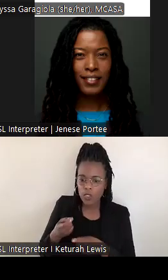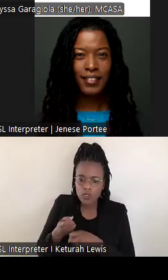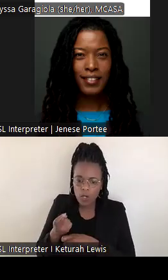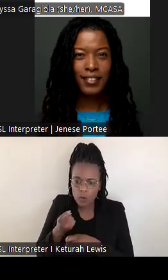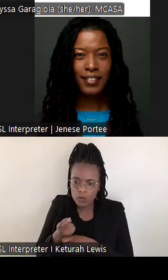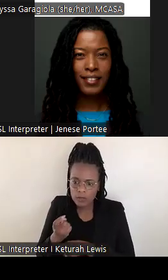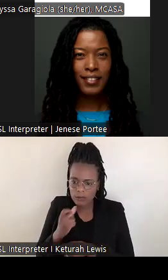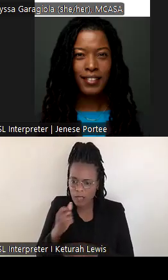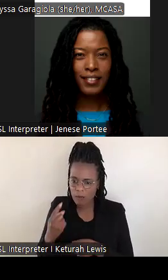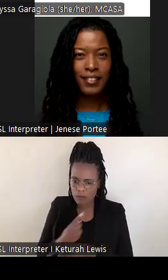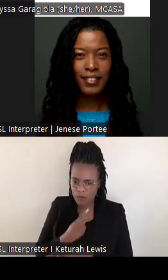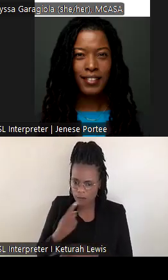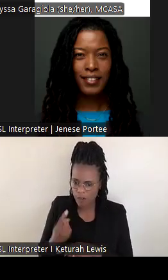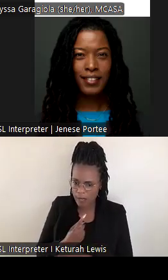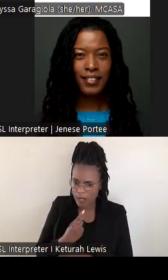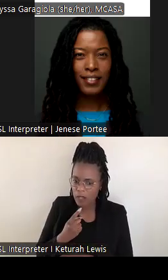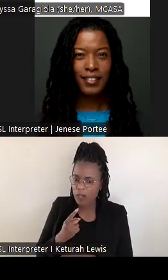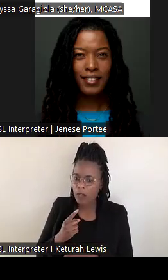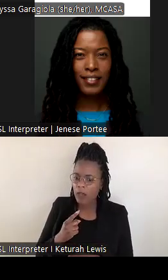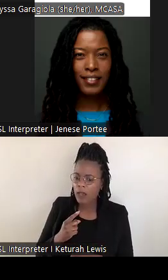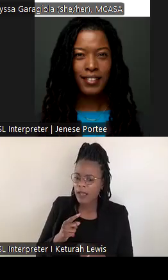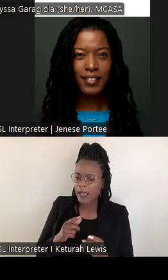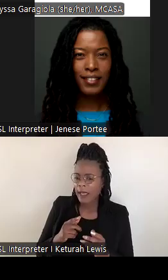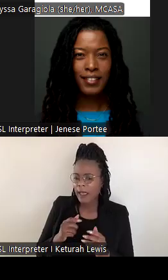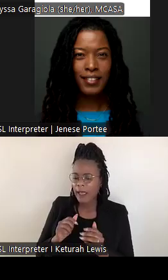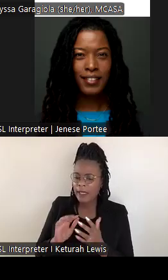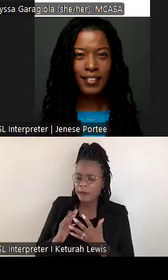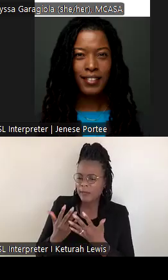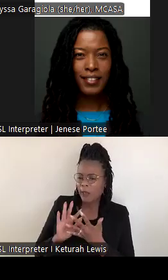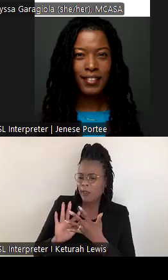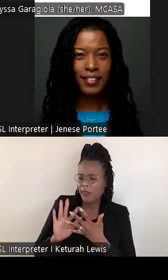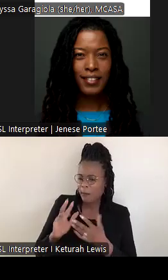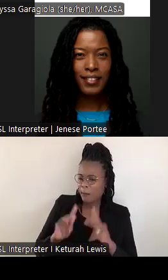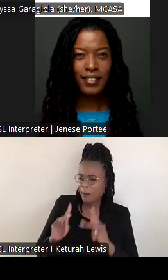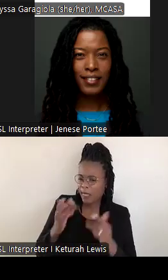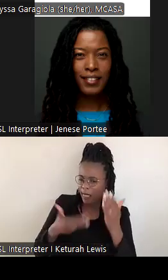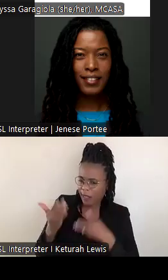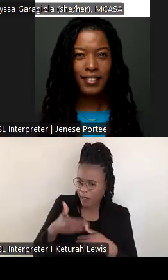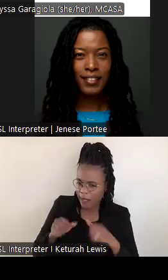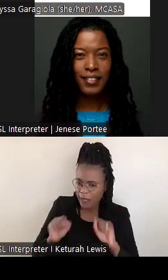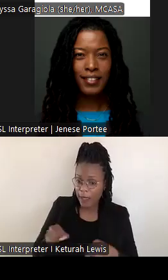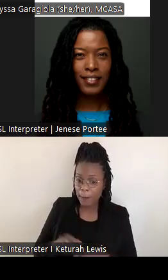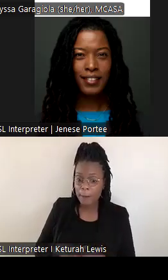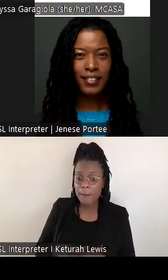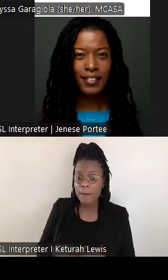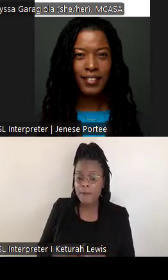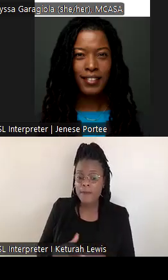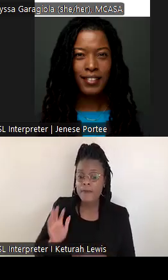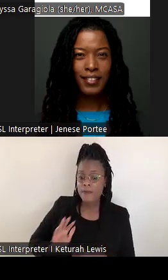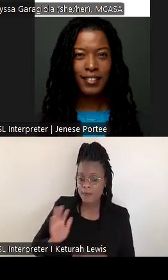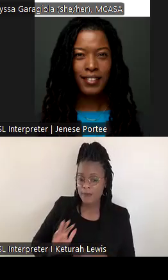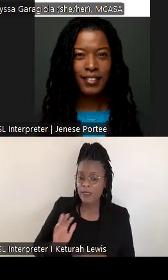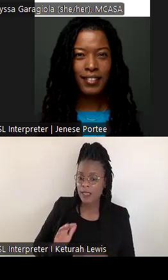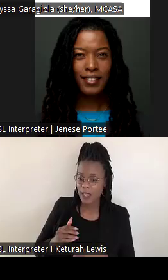And I had an experience when I was doing direct services. I was on a college campus and there were four women living in like a